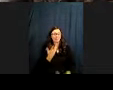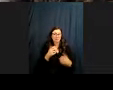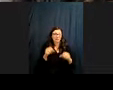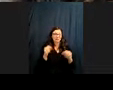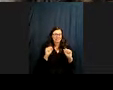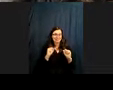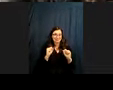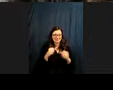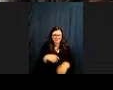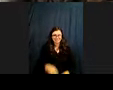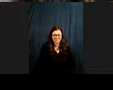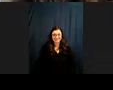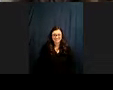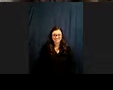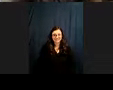out here.